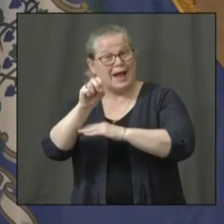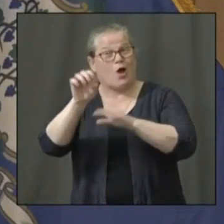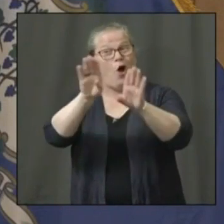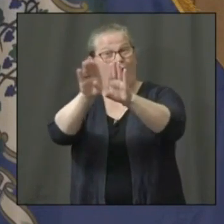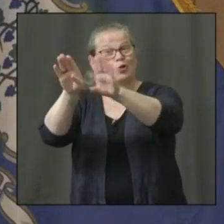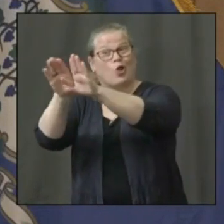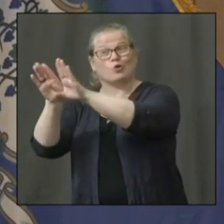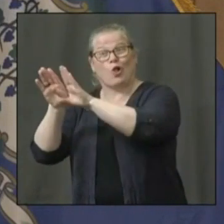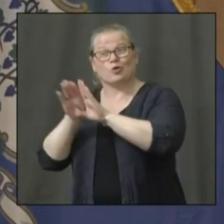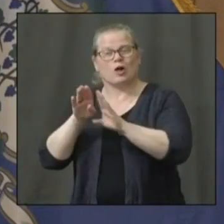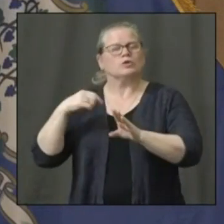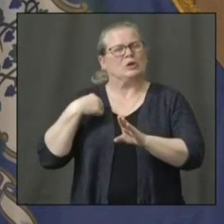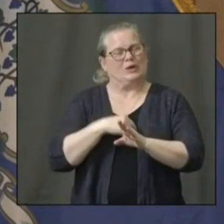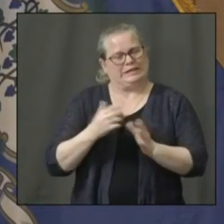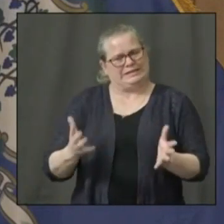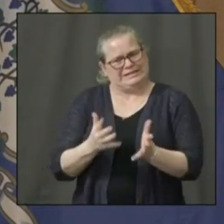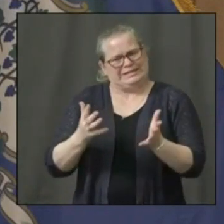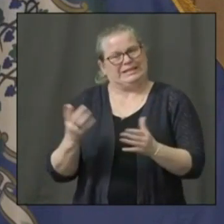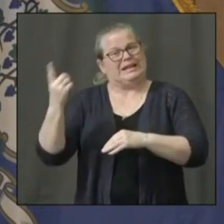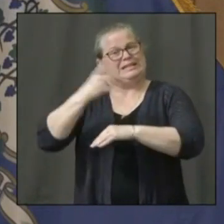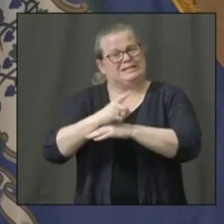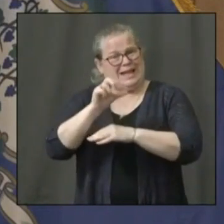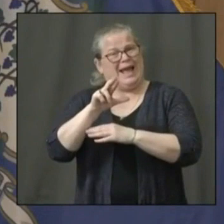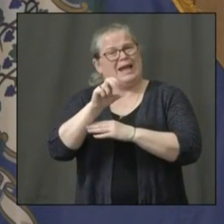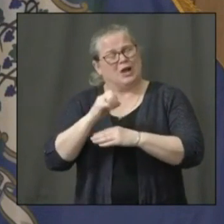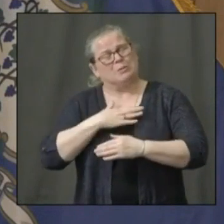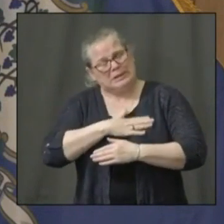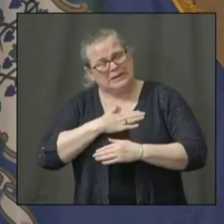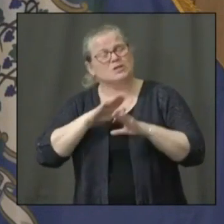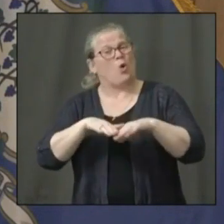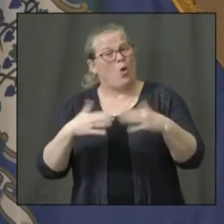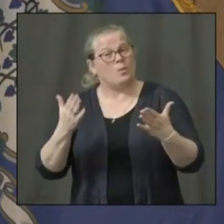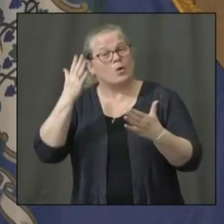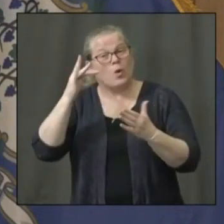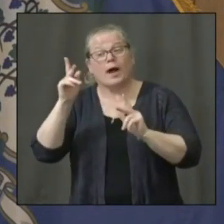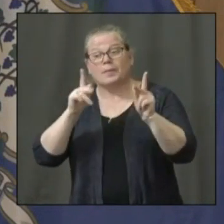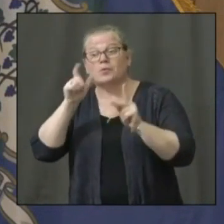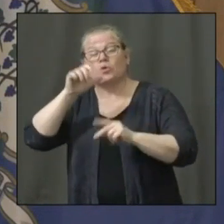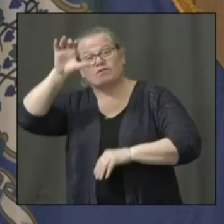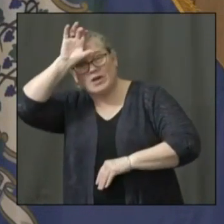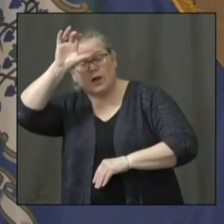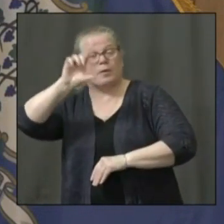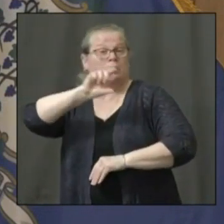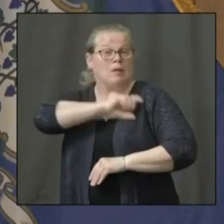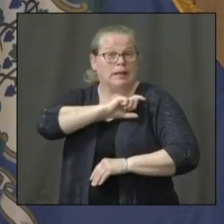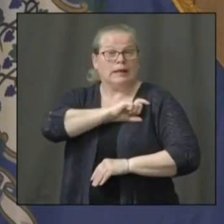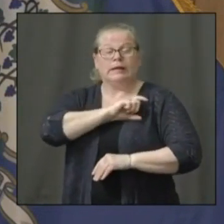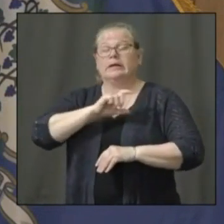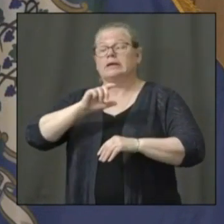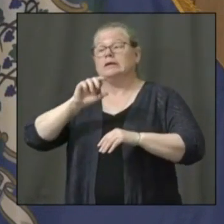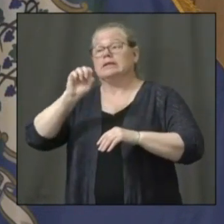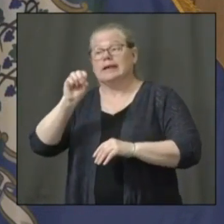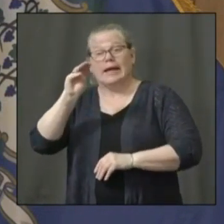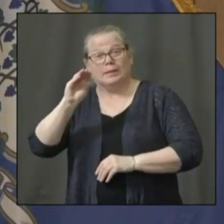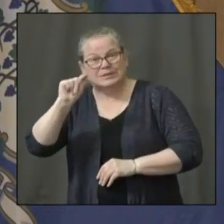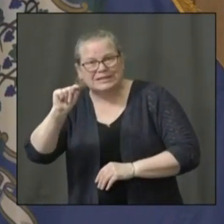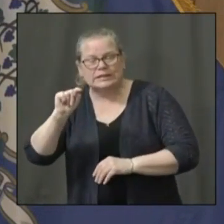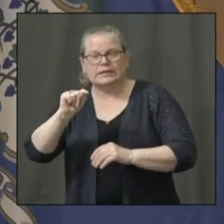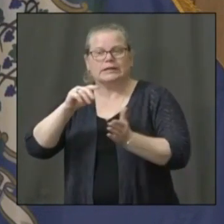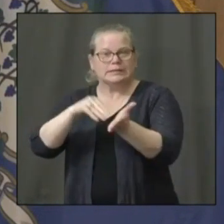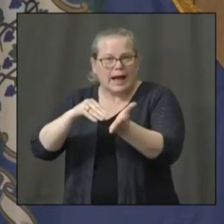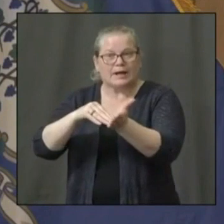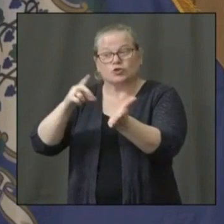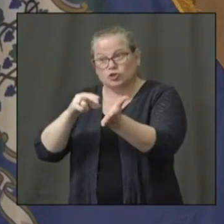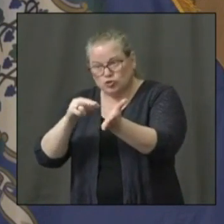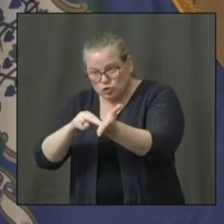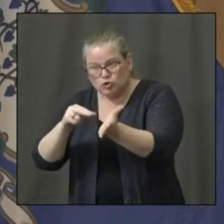just to make sure our first responders had a safe place for their kids to go so that they could go take care of us